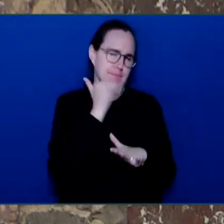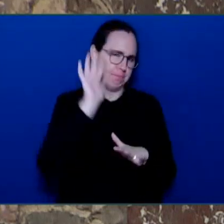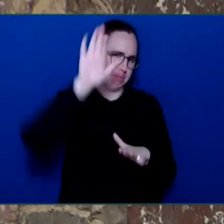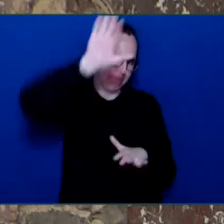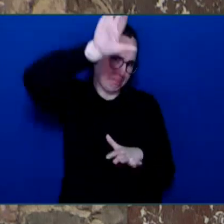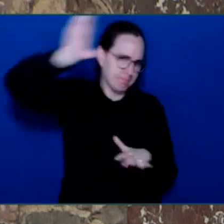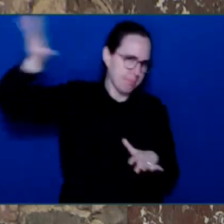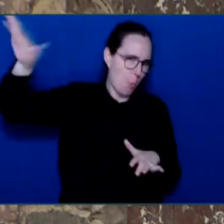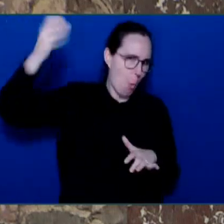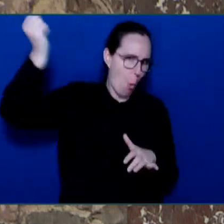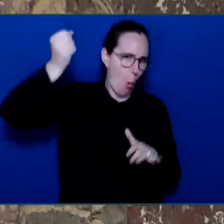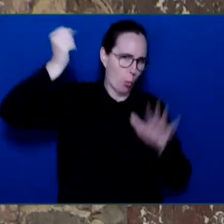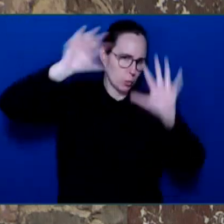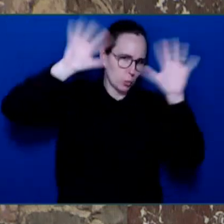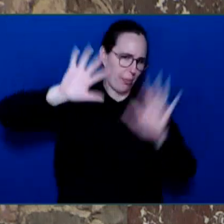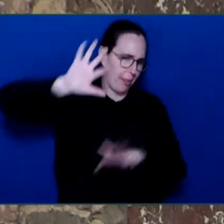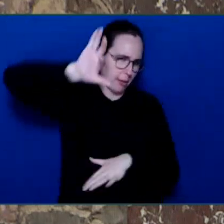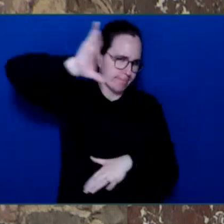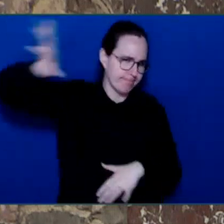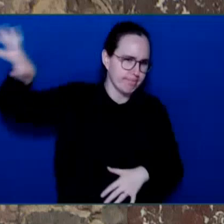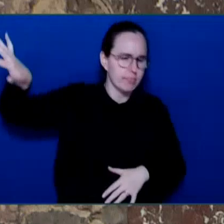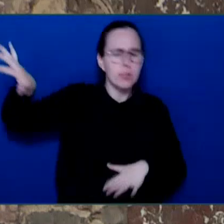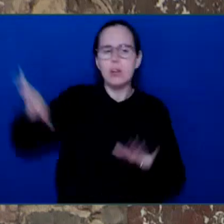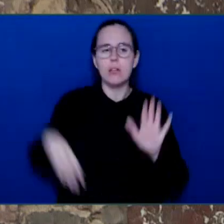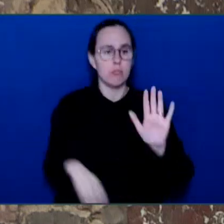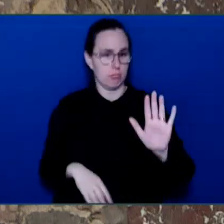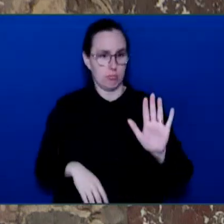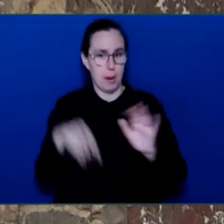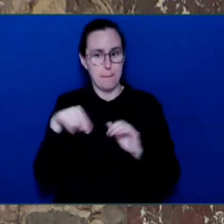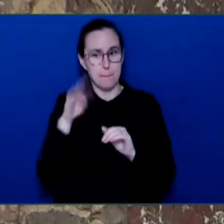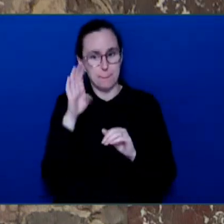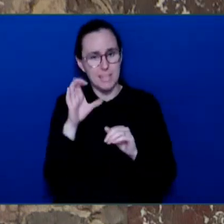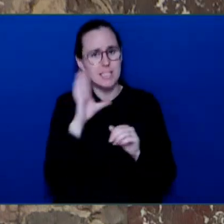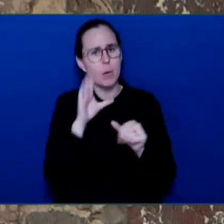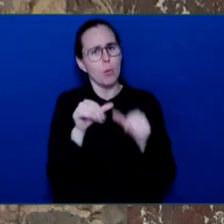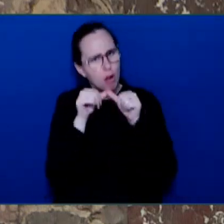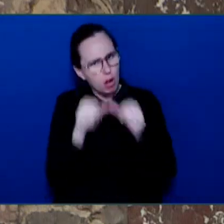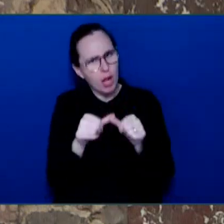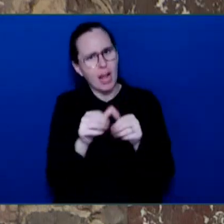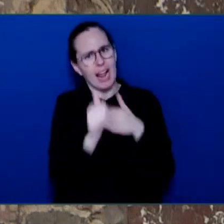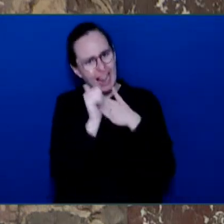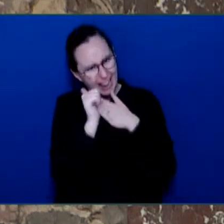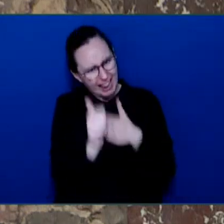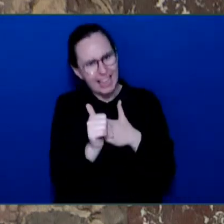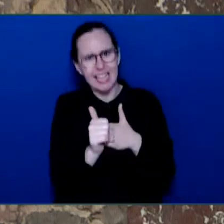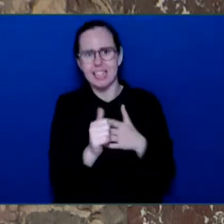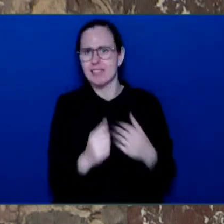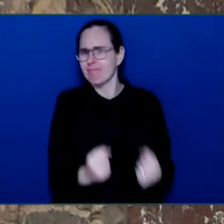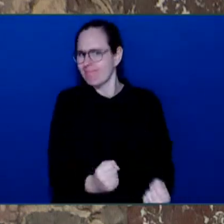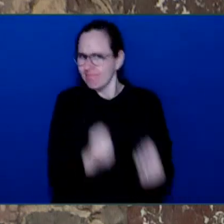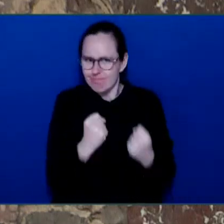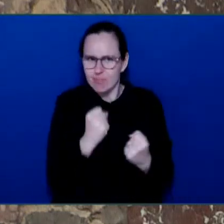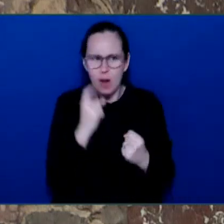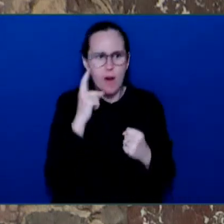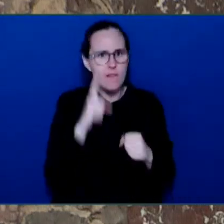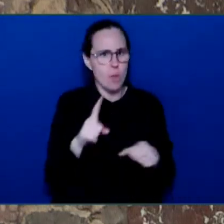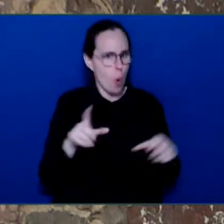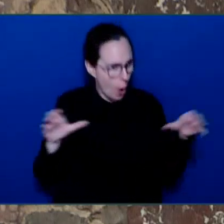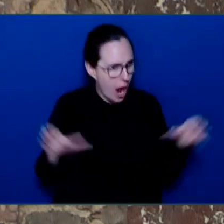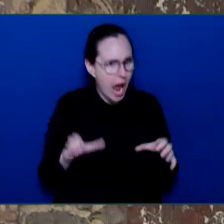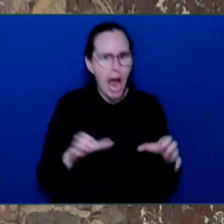that stands up for climate action and affordability and housing, and is the only option for British Columbians if they want action on